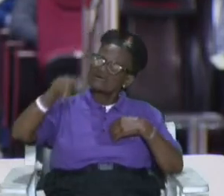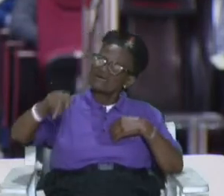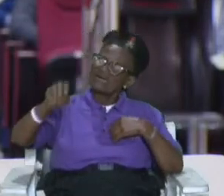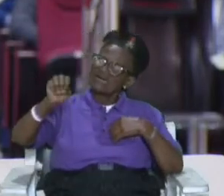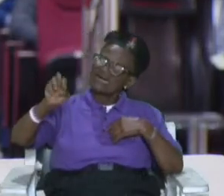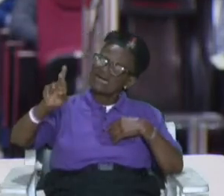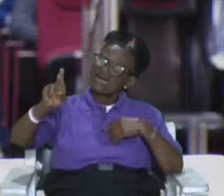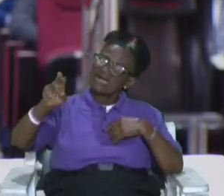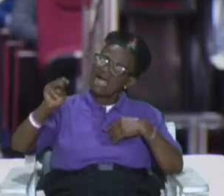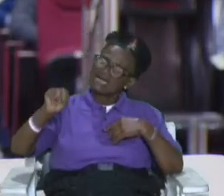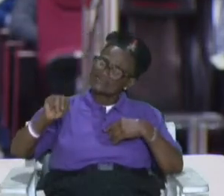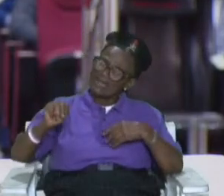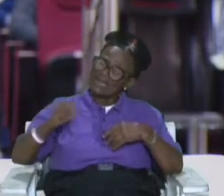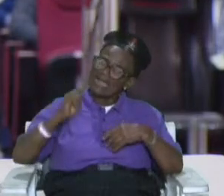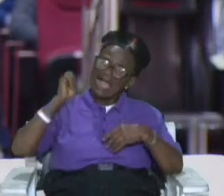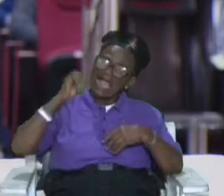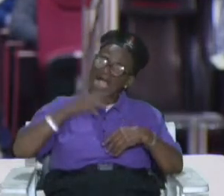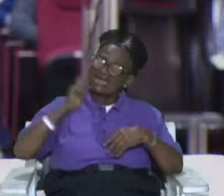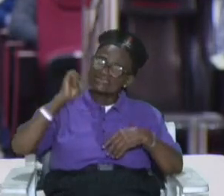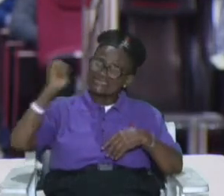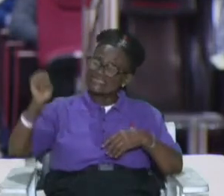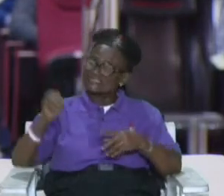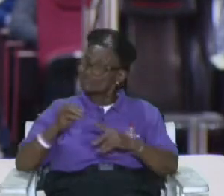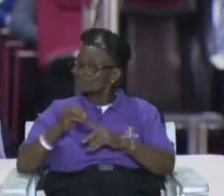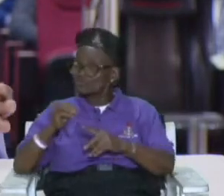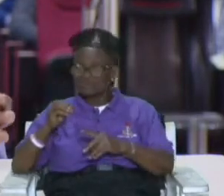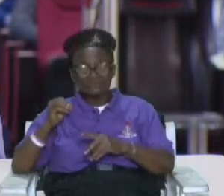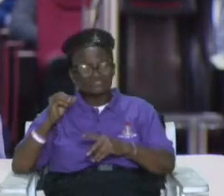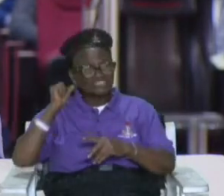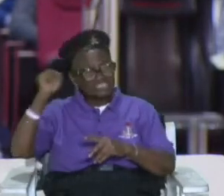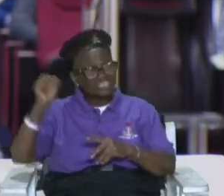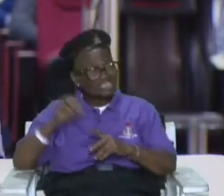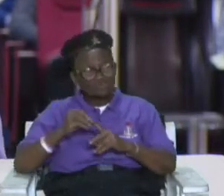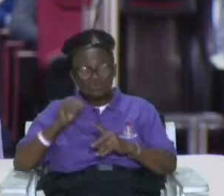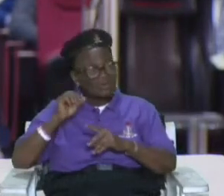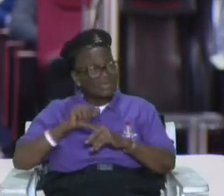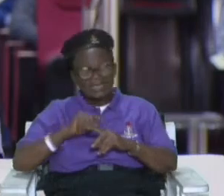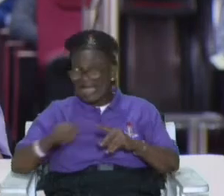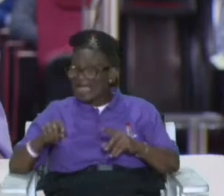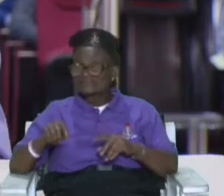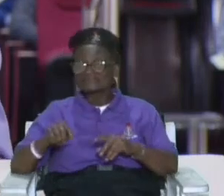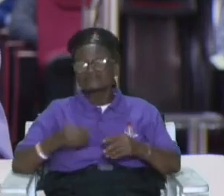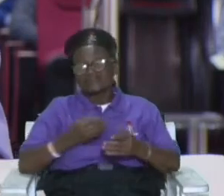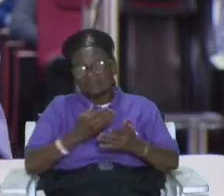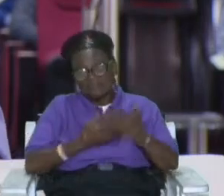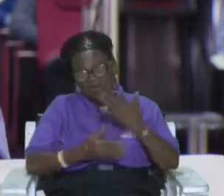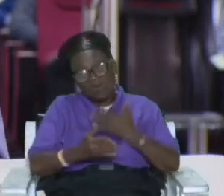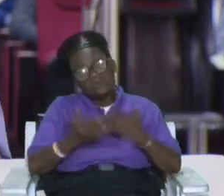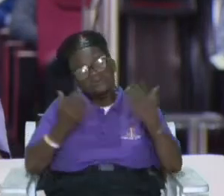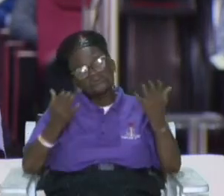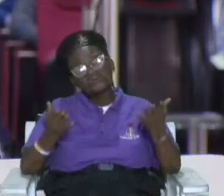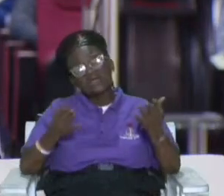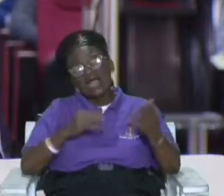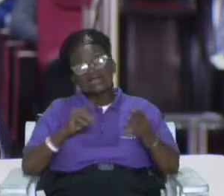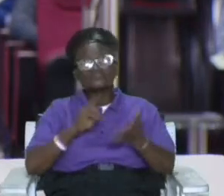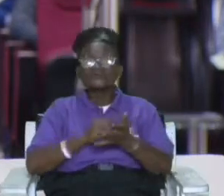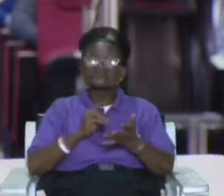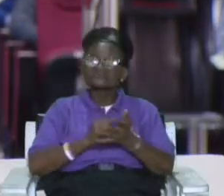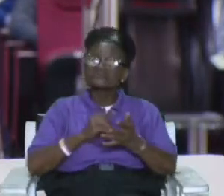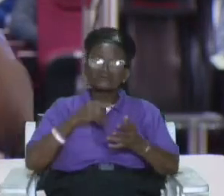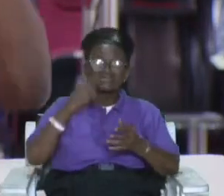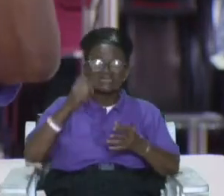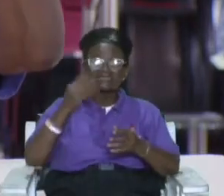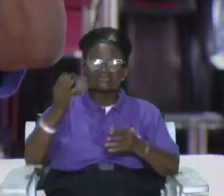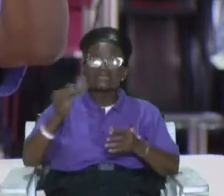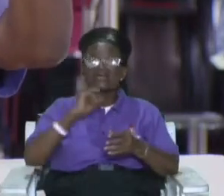combination. As a result of which the doctor said that there would be no possibility of having children. And she